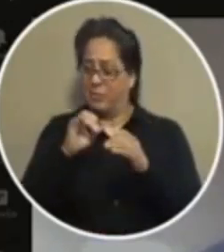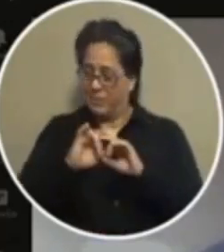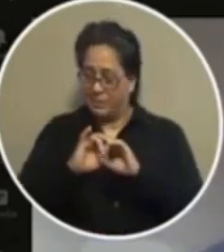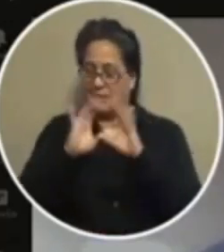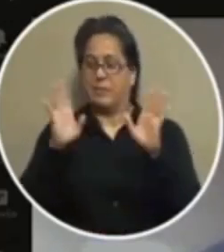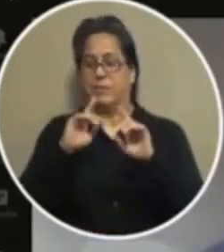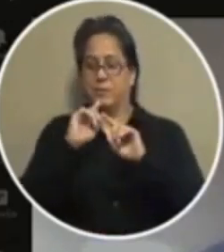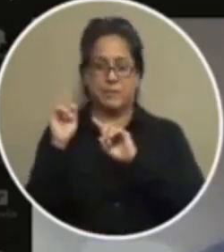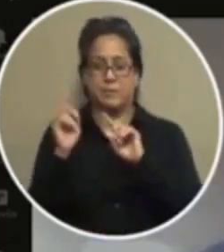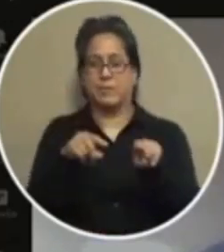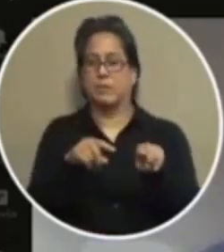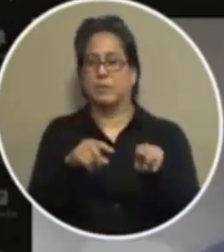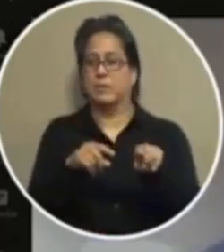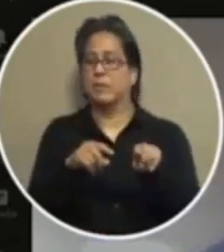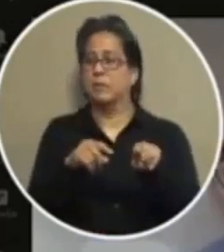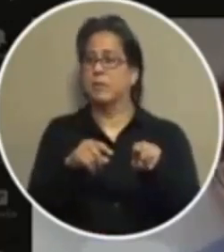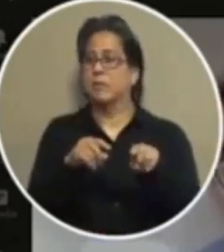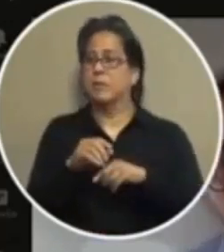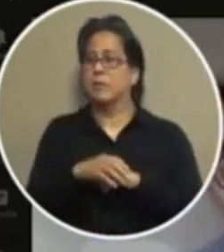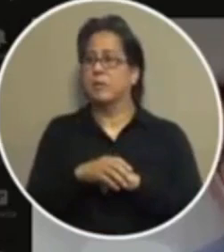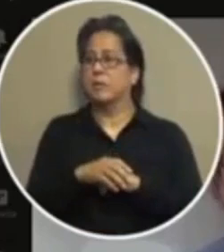so